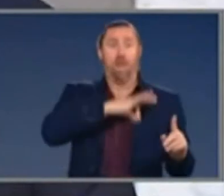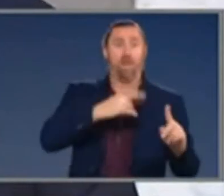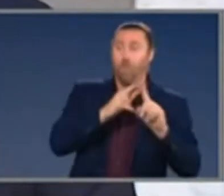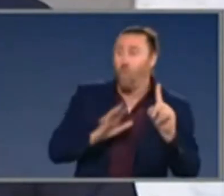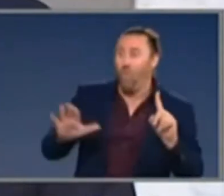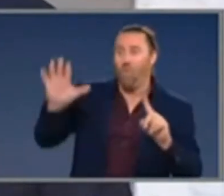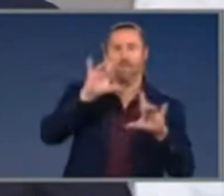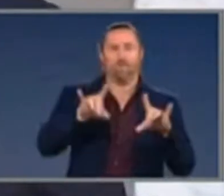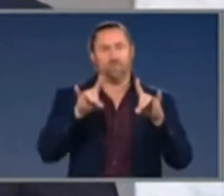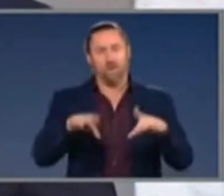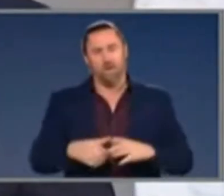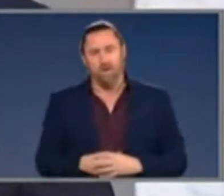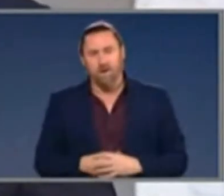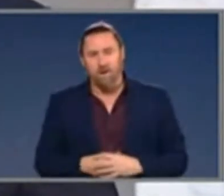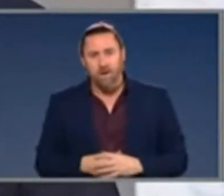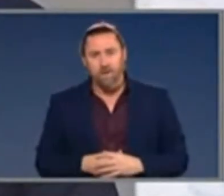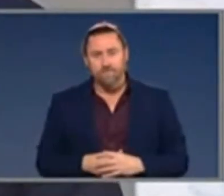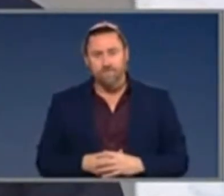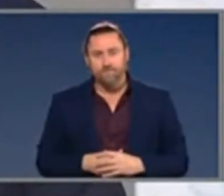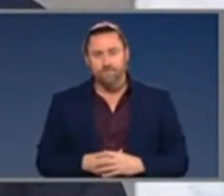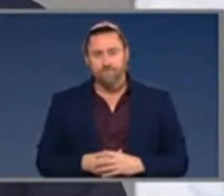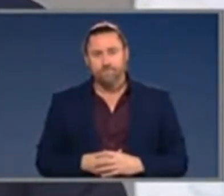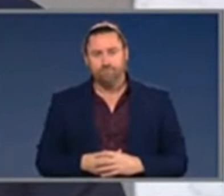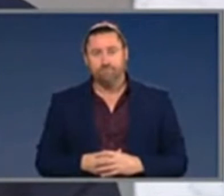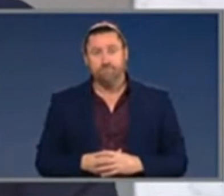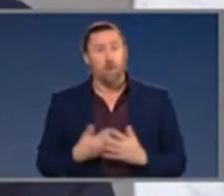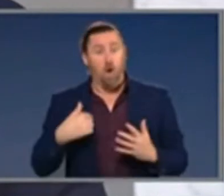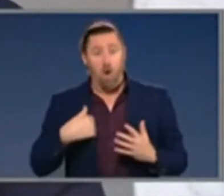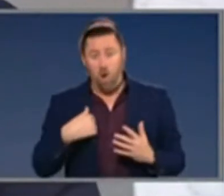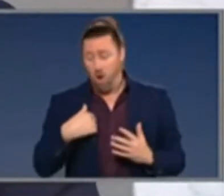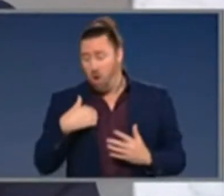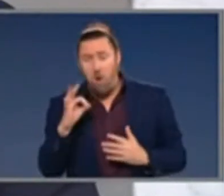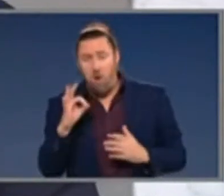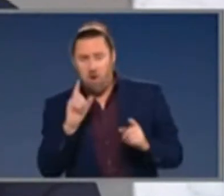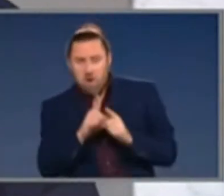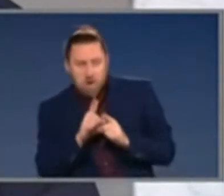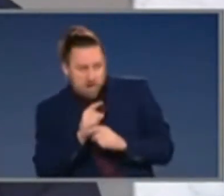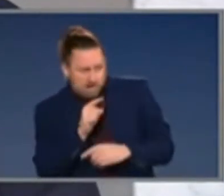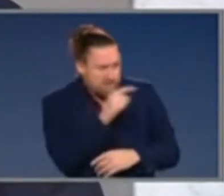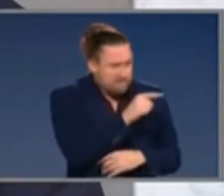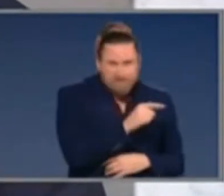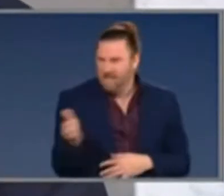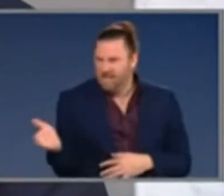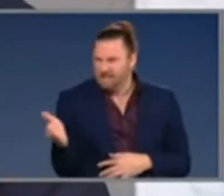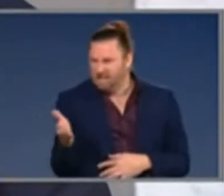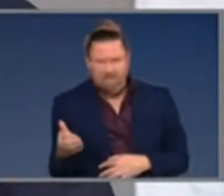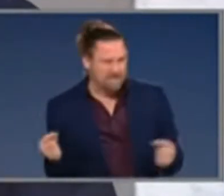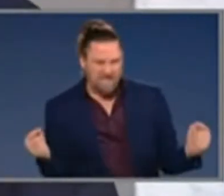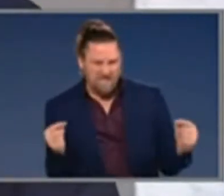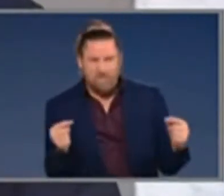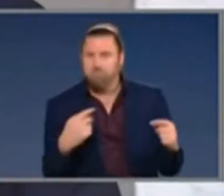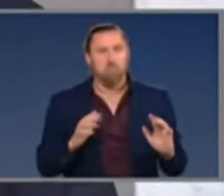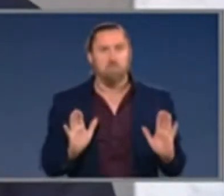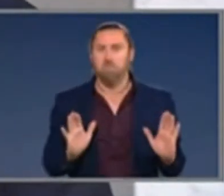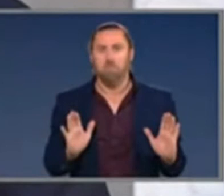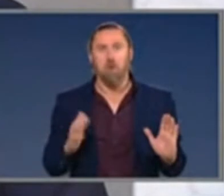and the prosperity of Australia. And so we are not seeking any sort of conflict here whatsoever. We would like